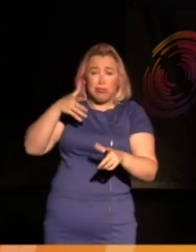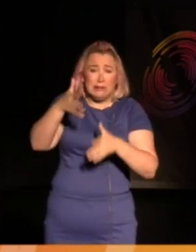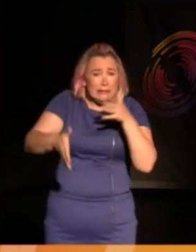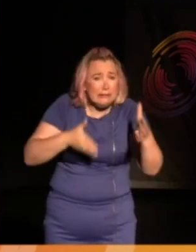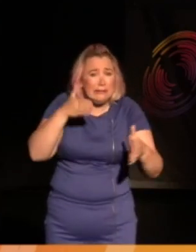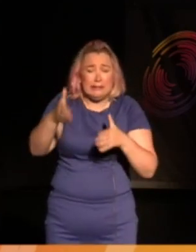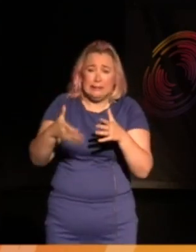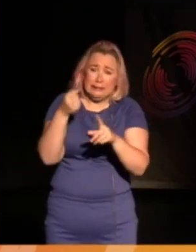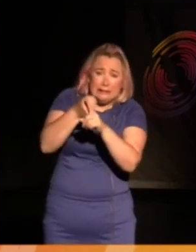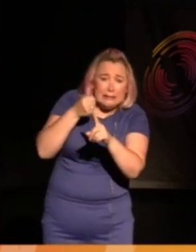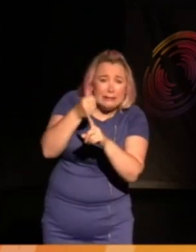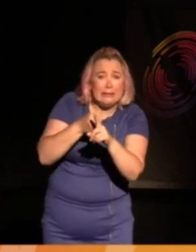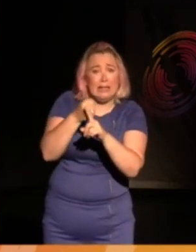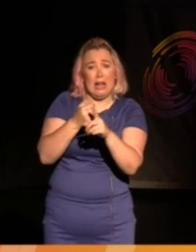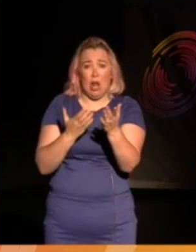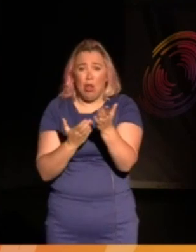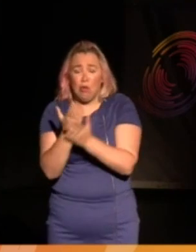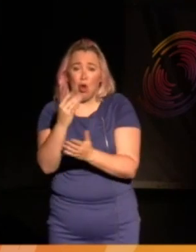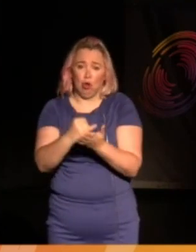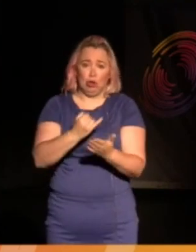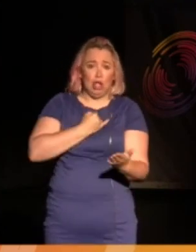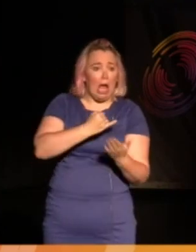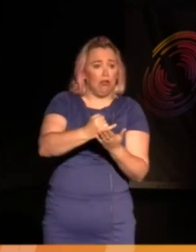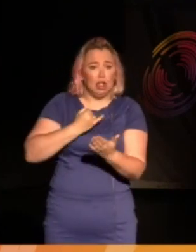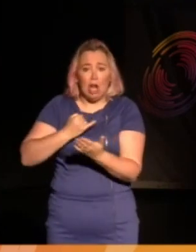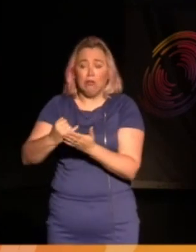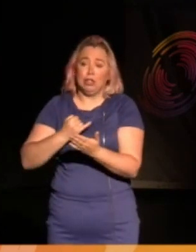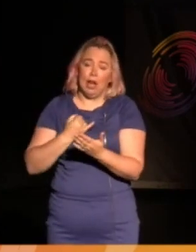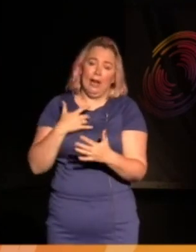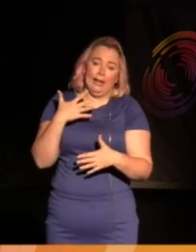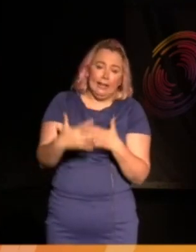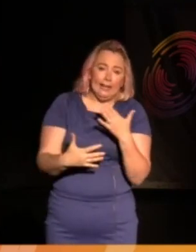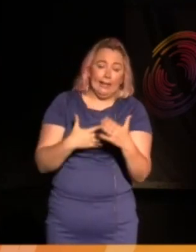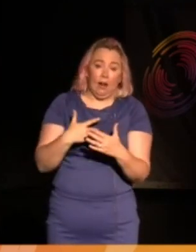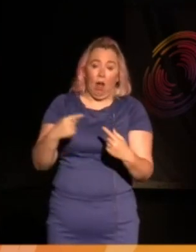and many hours going through rejection. What is